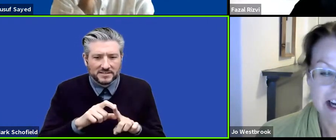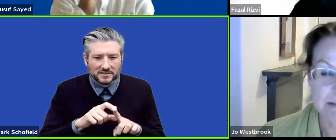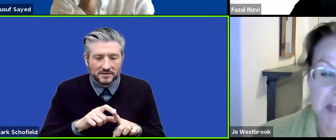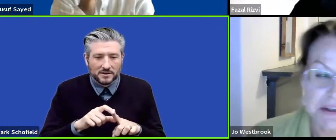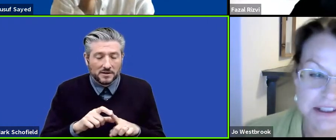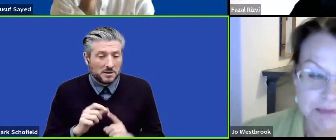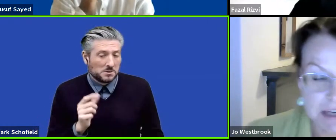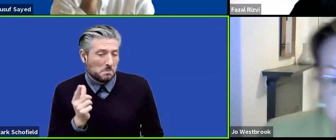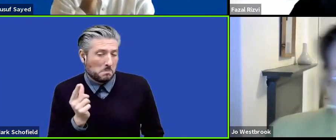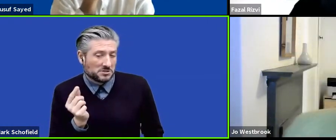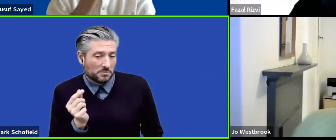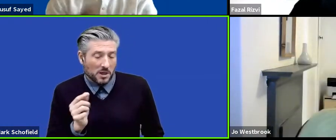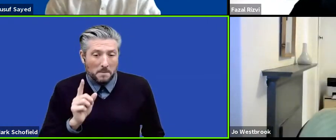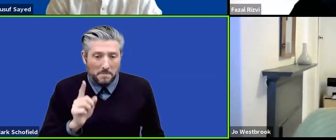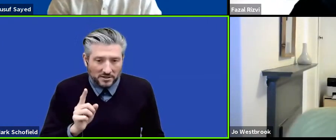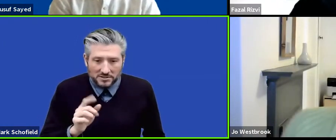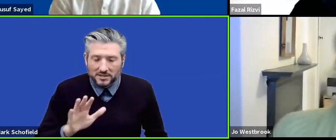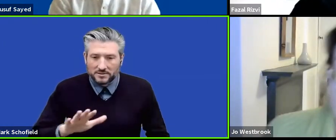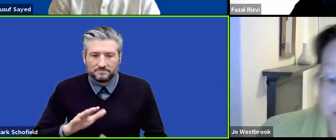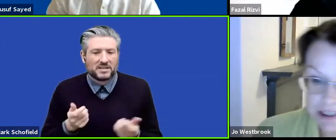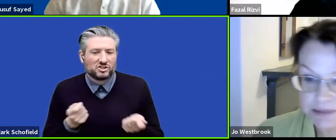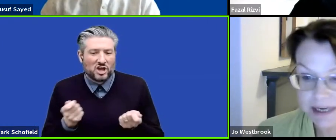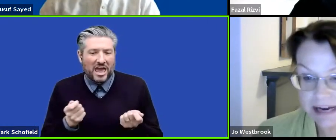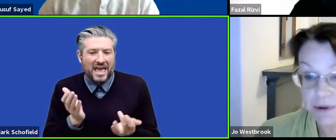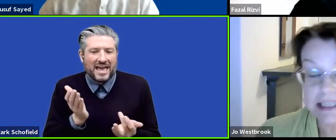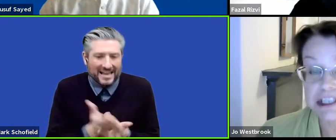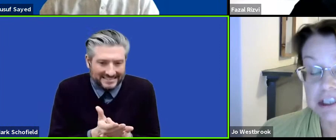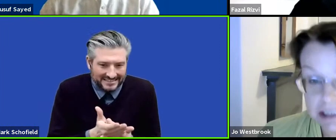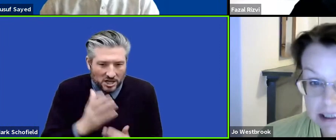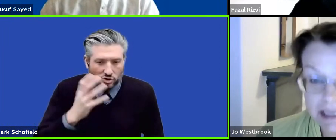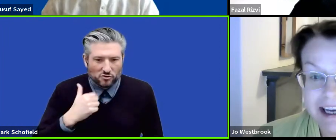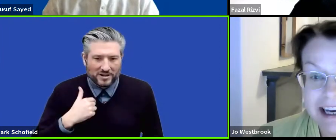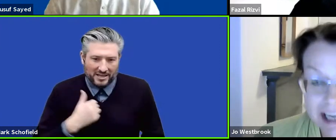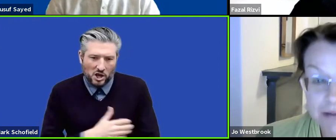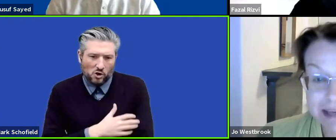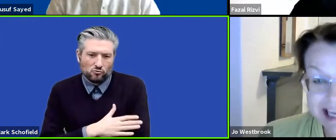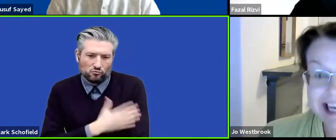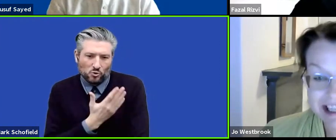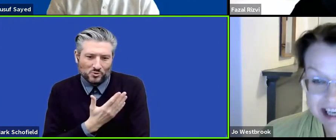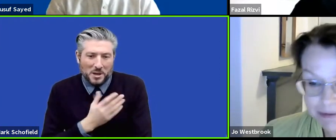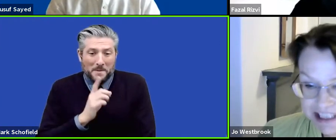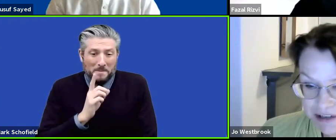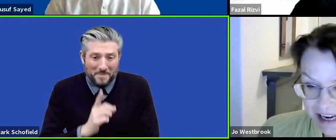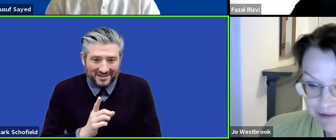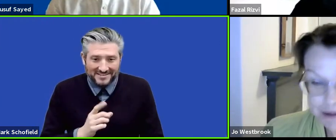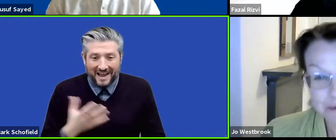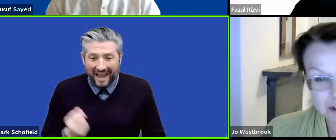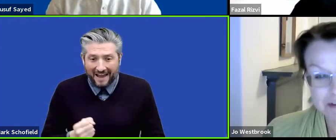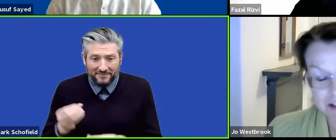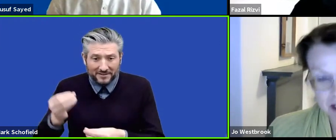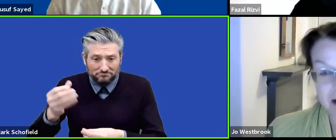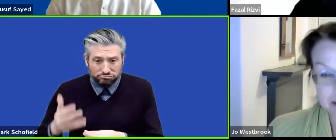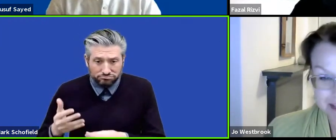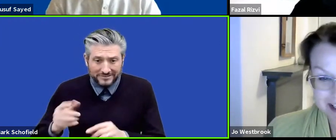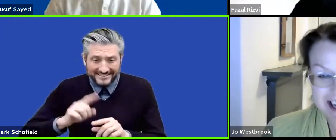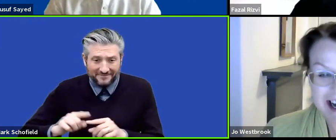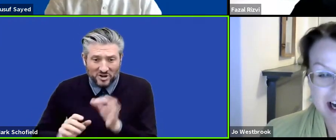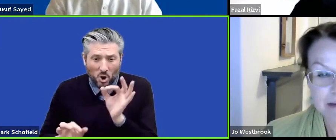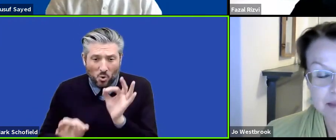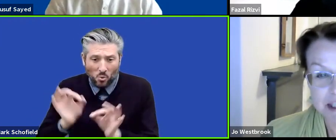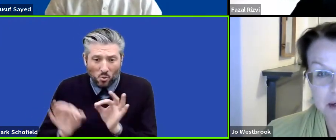are prepared. I'm going to be very rude and just interrupt because we have questions coming in and we don't have an awful lot of